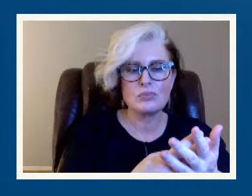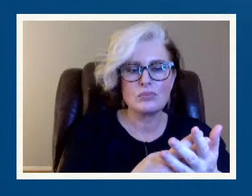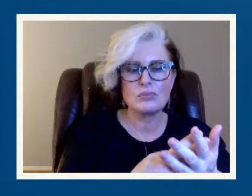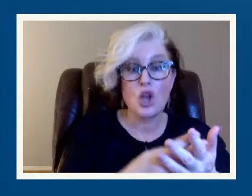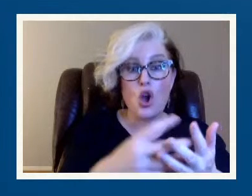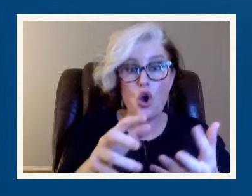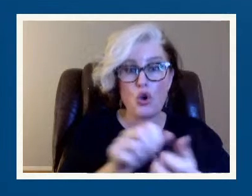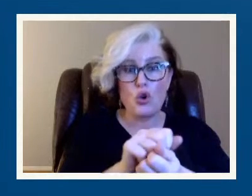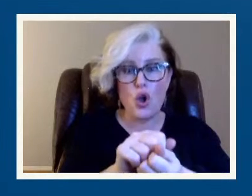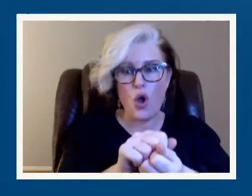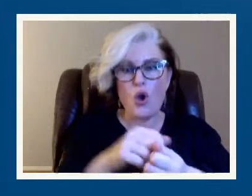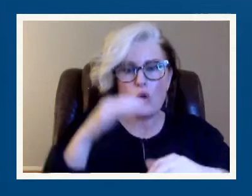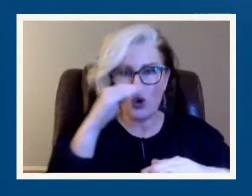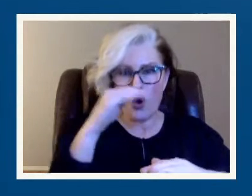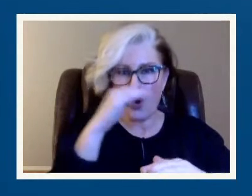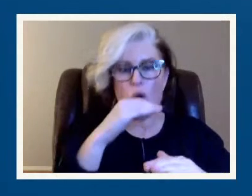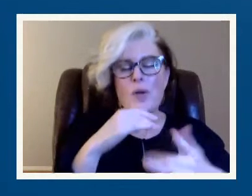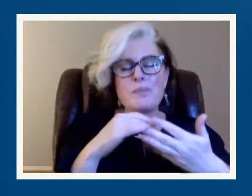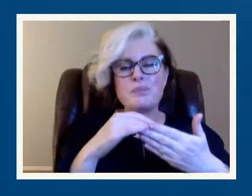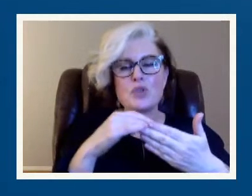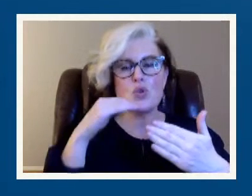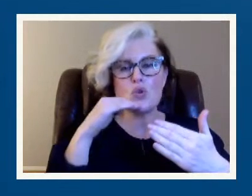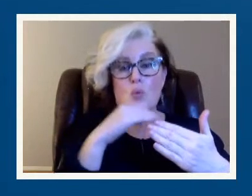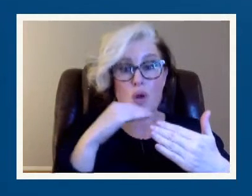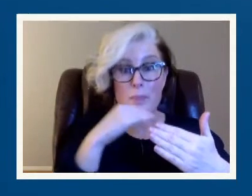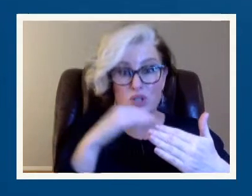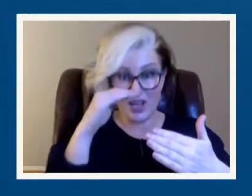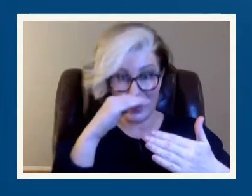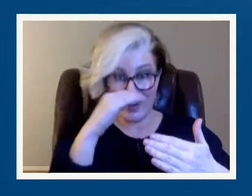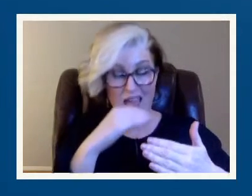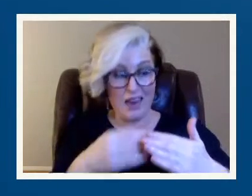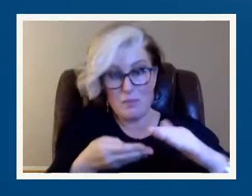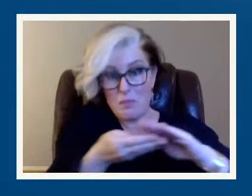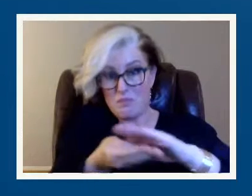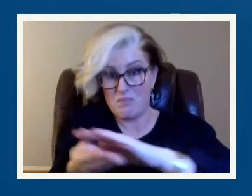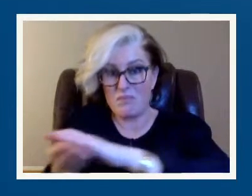Corruption reigns because there's no accountability.